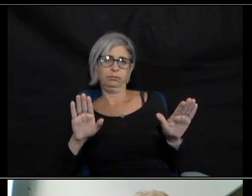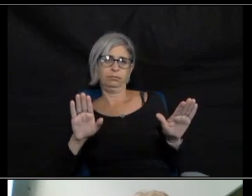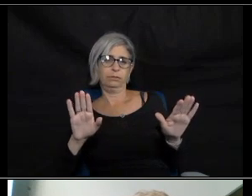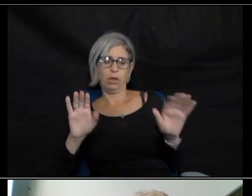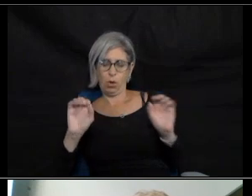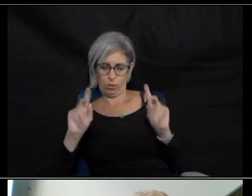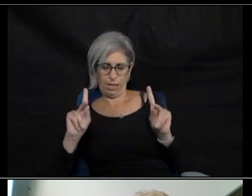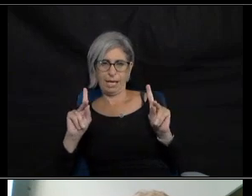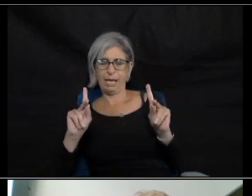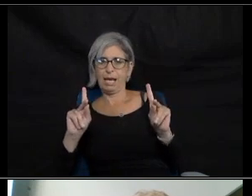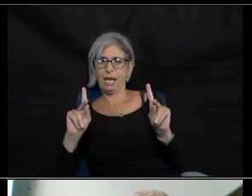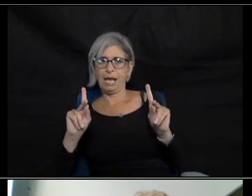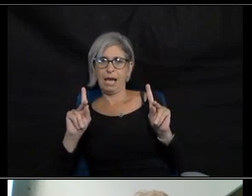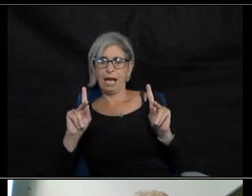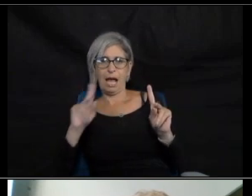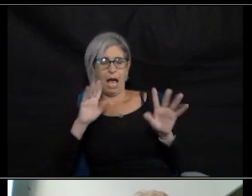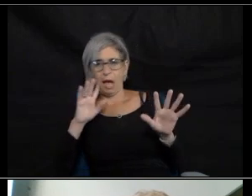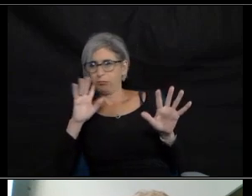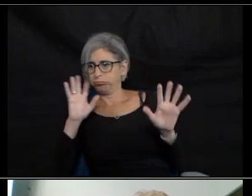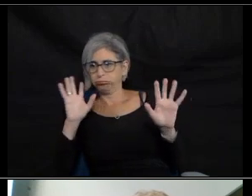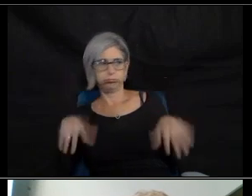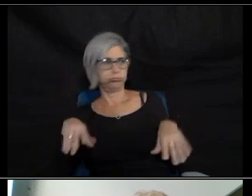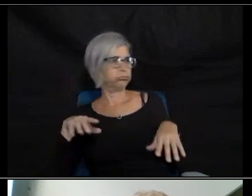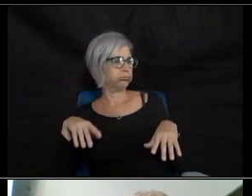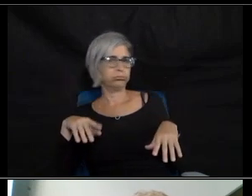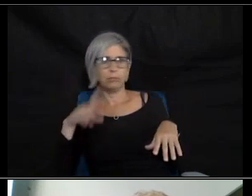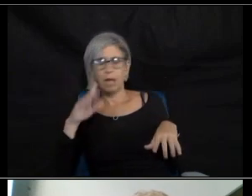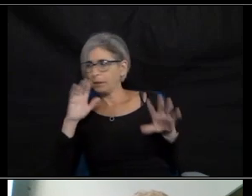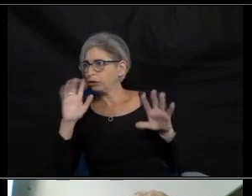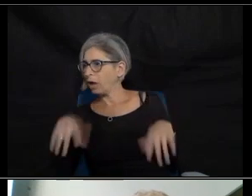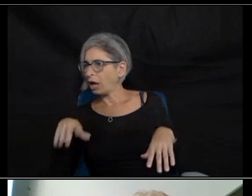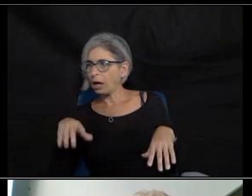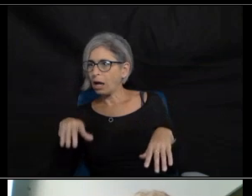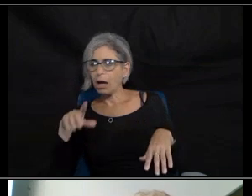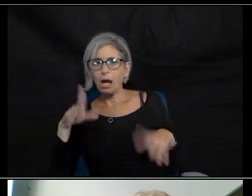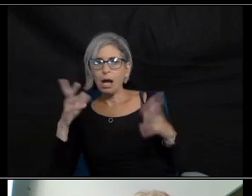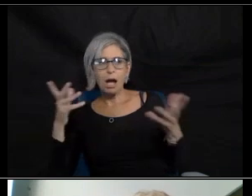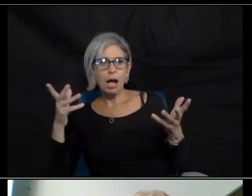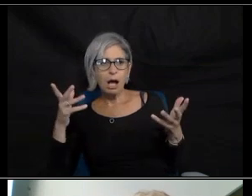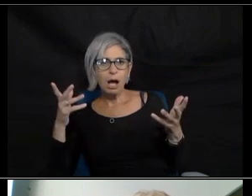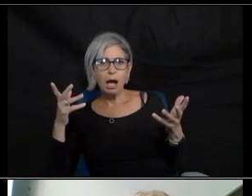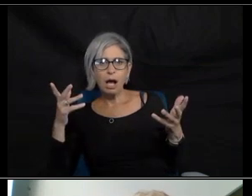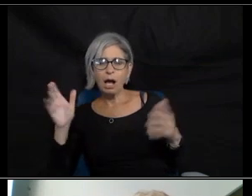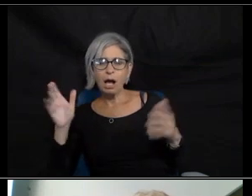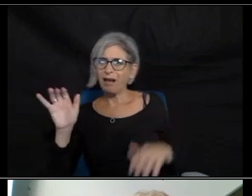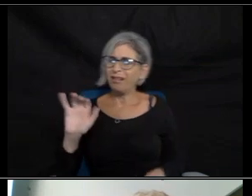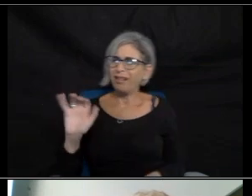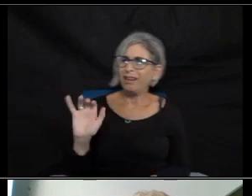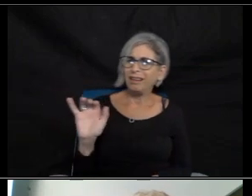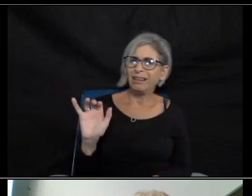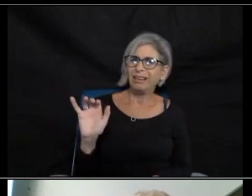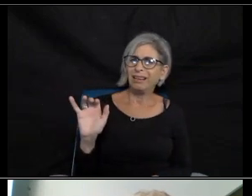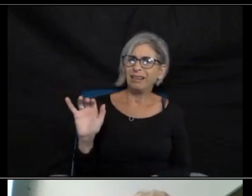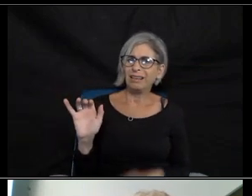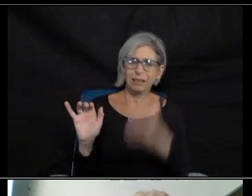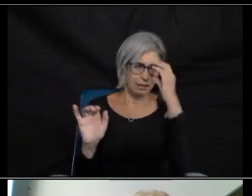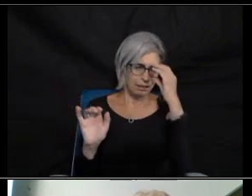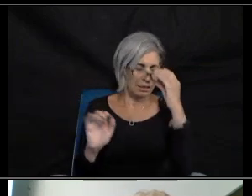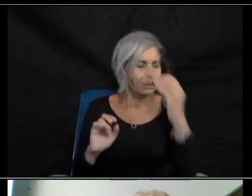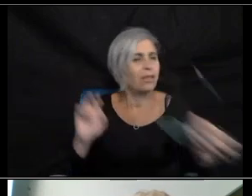okay, so I'm at a loss here because, again, this seems to be kind of like the overarching